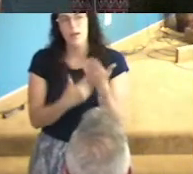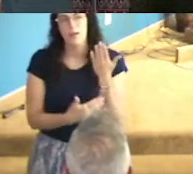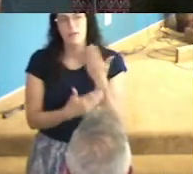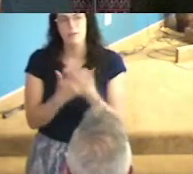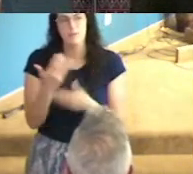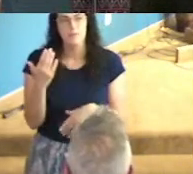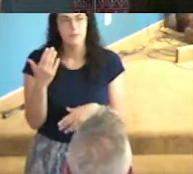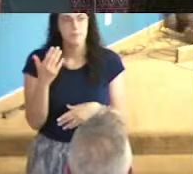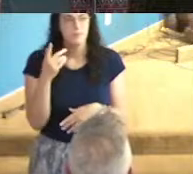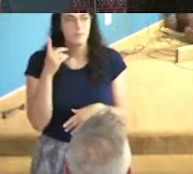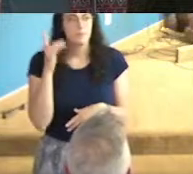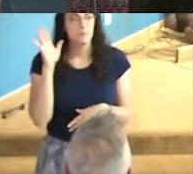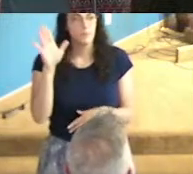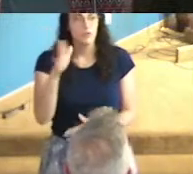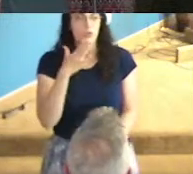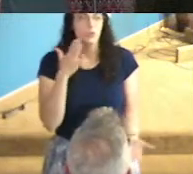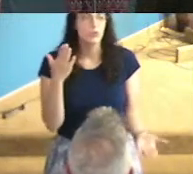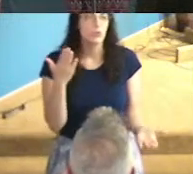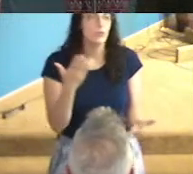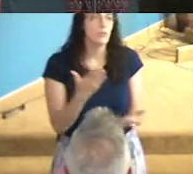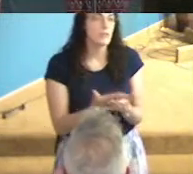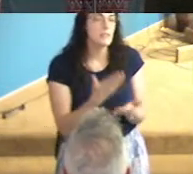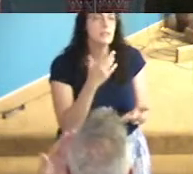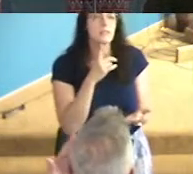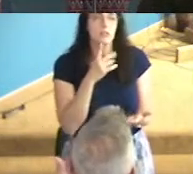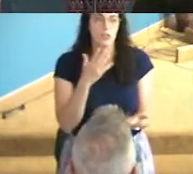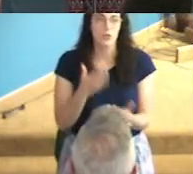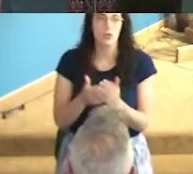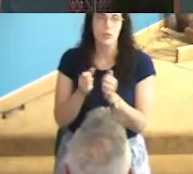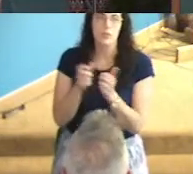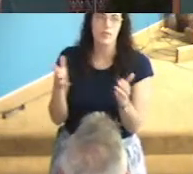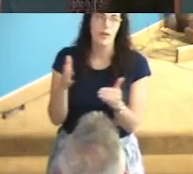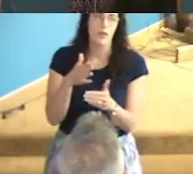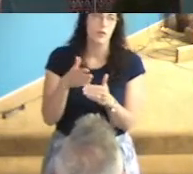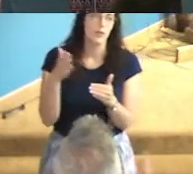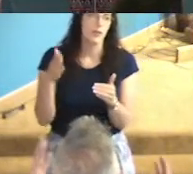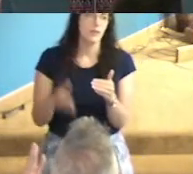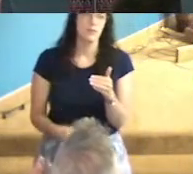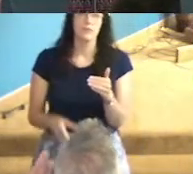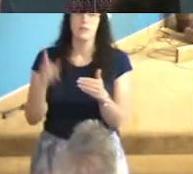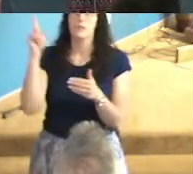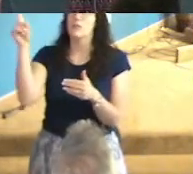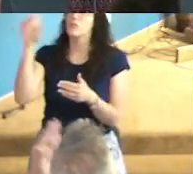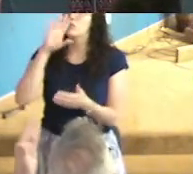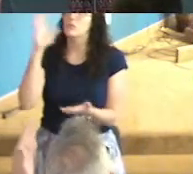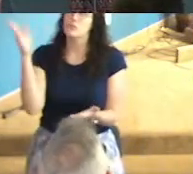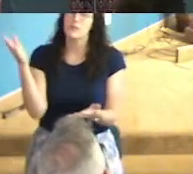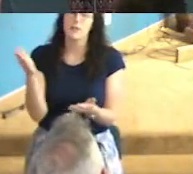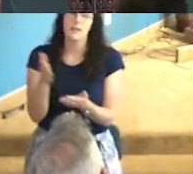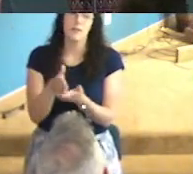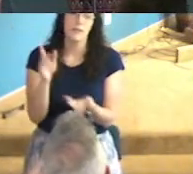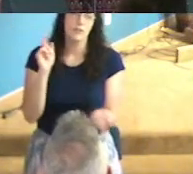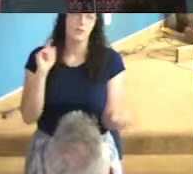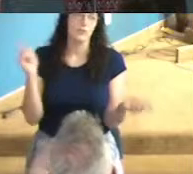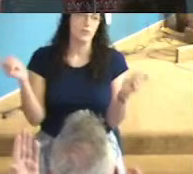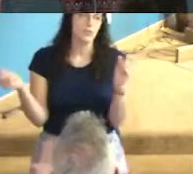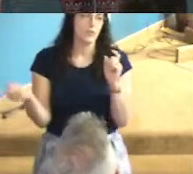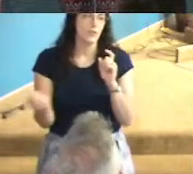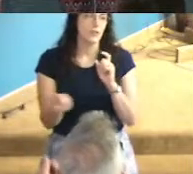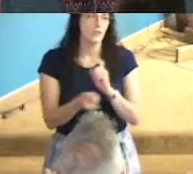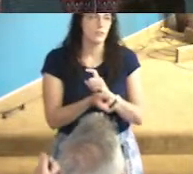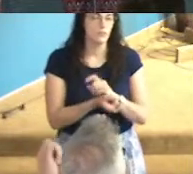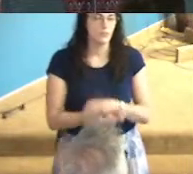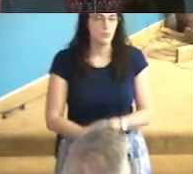your hands, that your goodness is good without end, and you'll